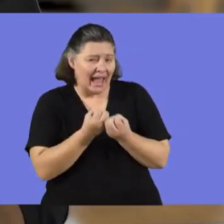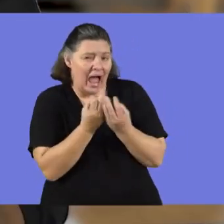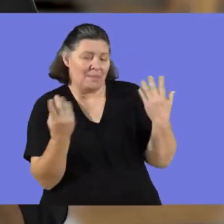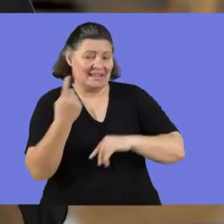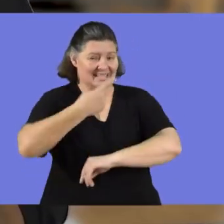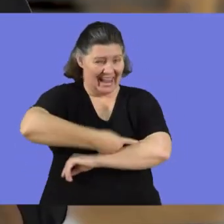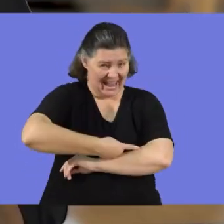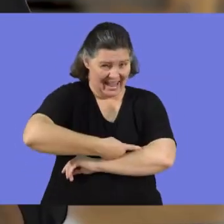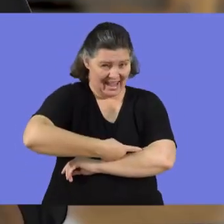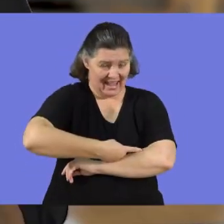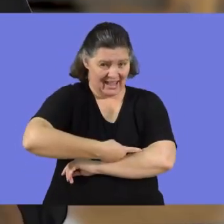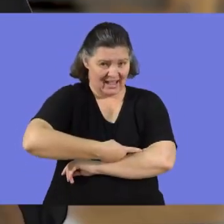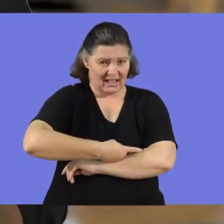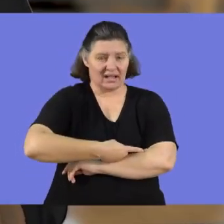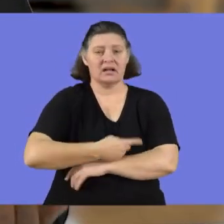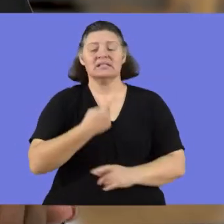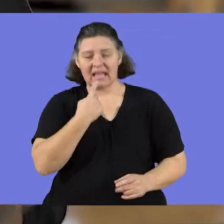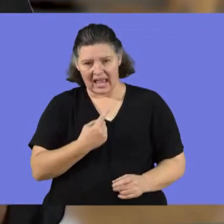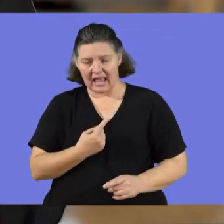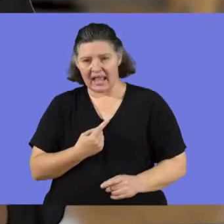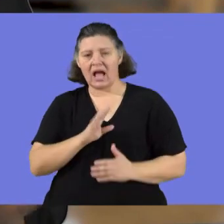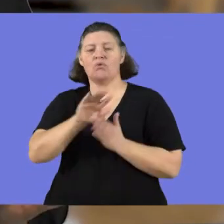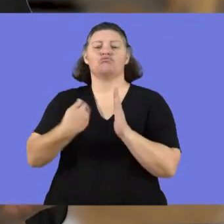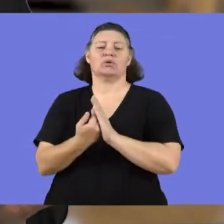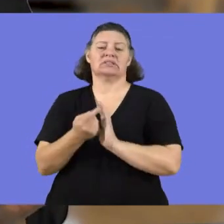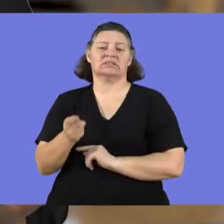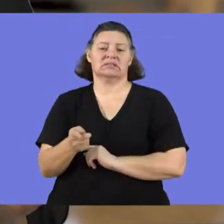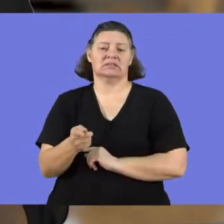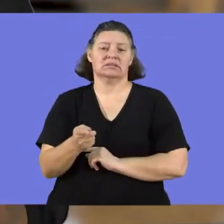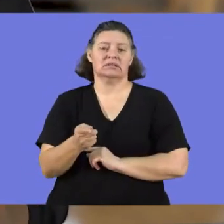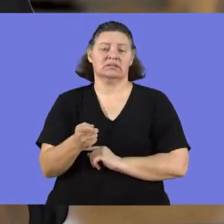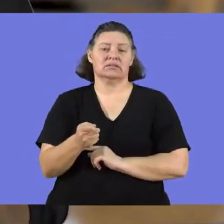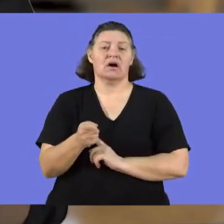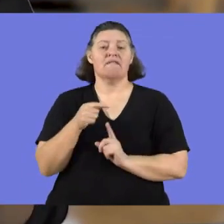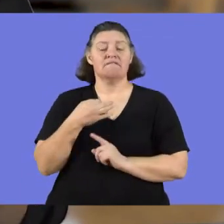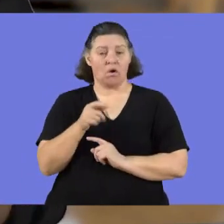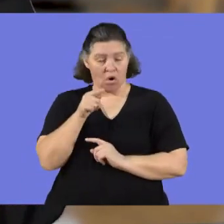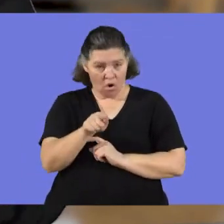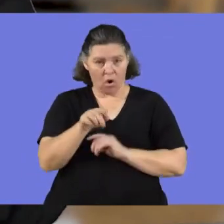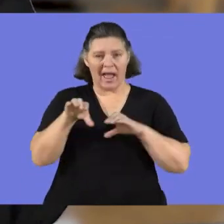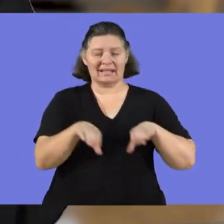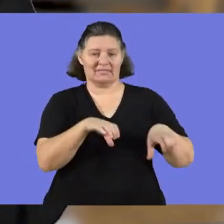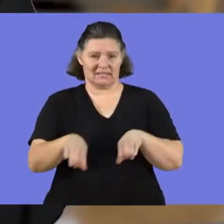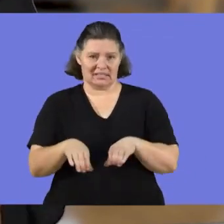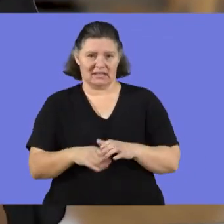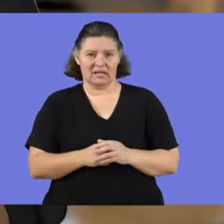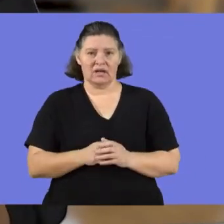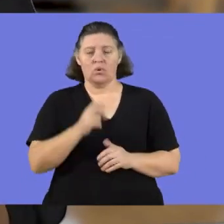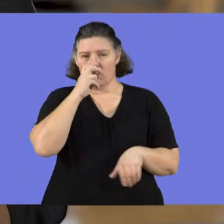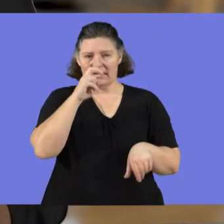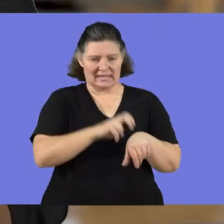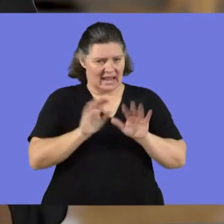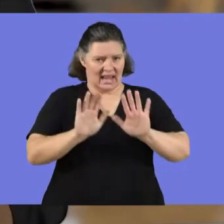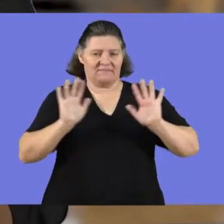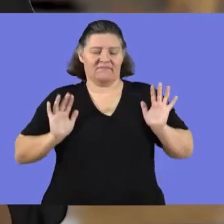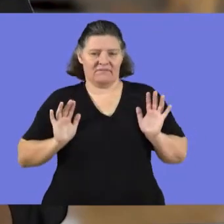determine the total number of days, we can as well round it up. But for now, for the sake of this activity, we